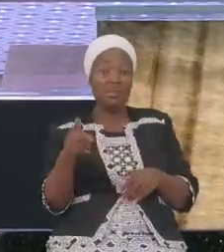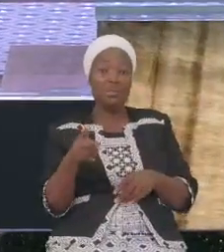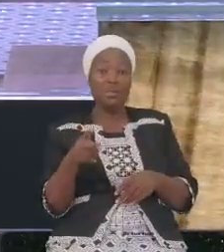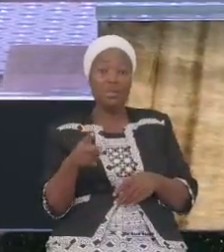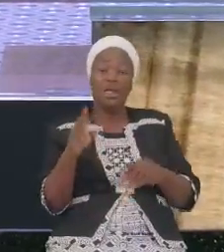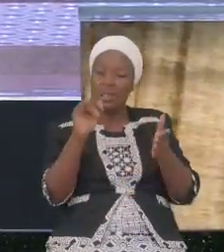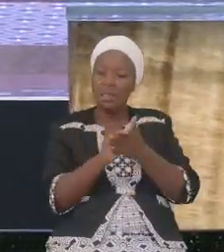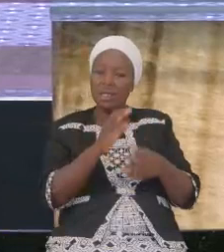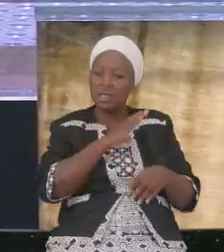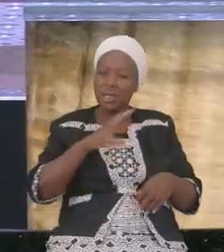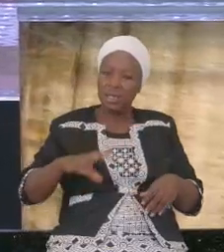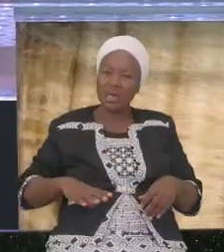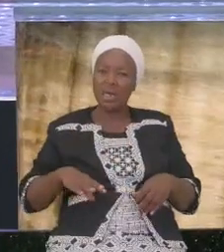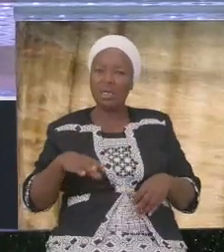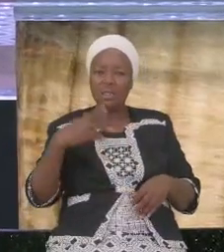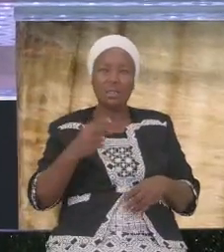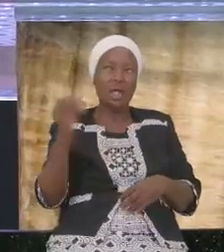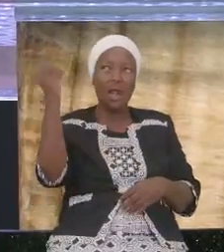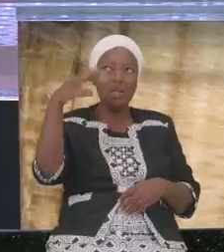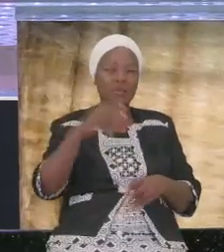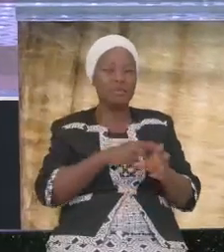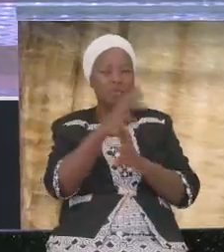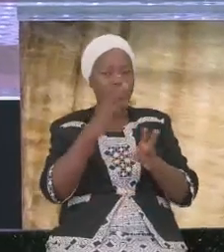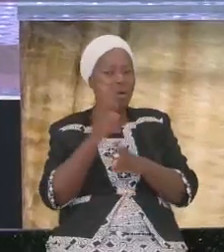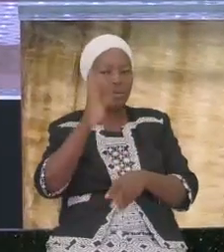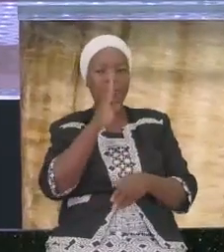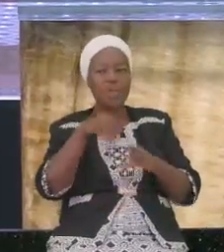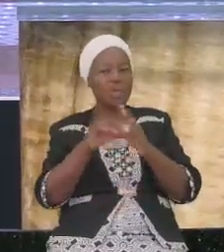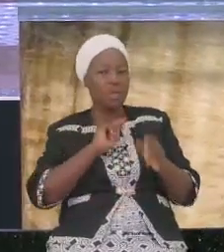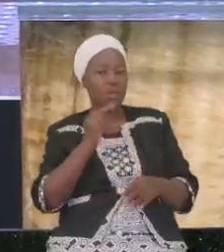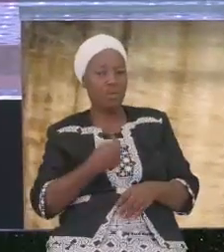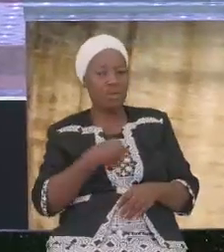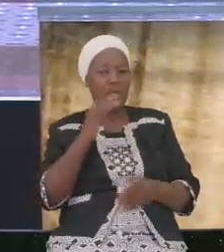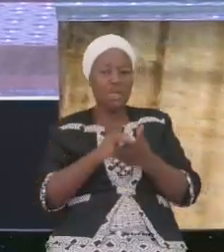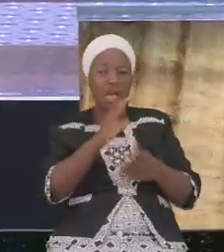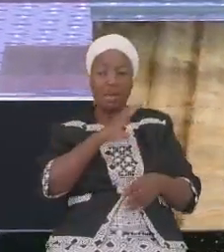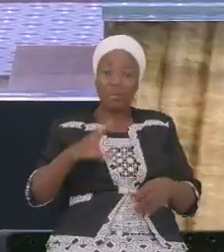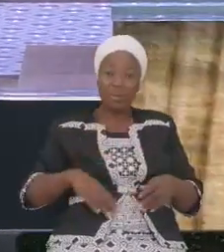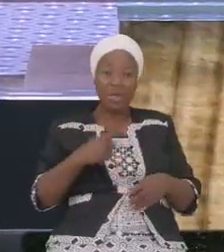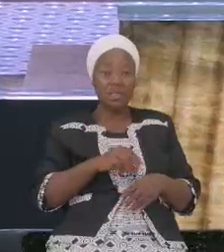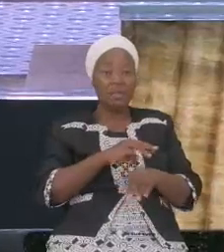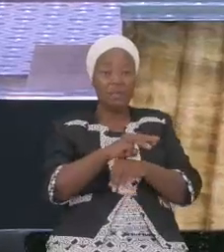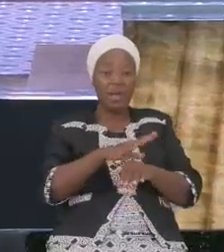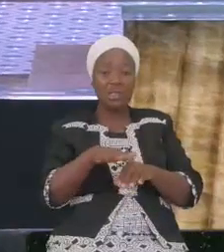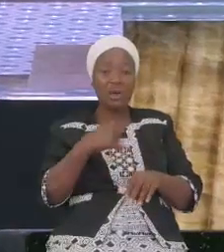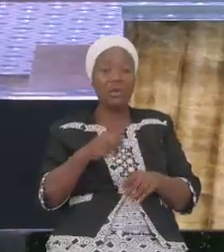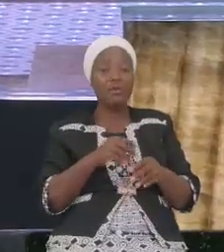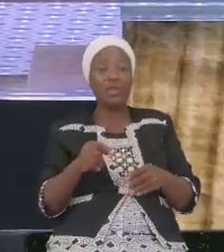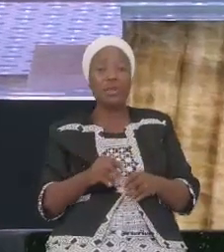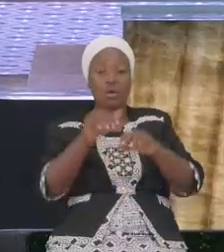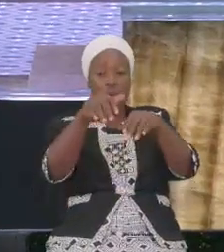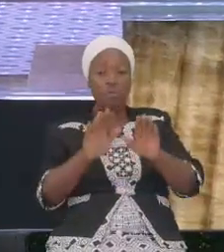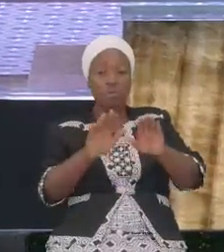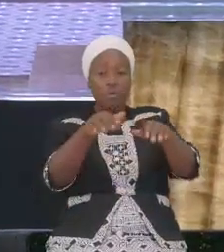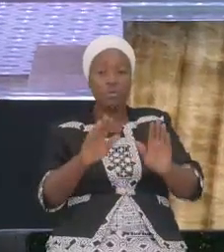that Christ, the light of the world, will be in us. That Christ, the master of the ocean and